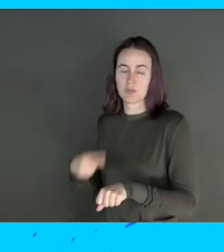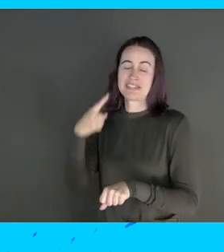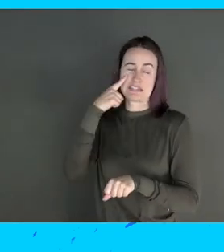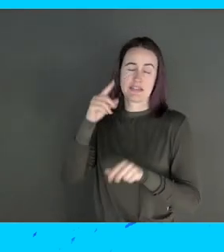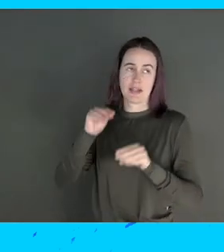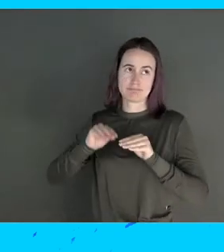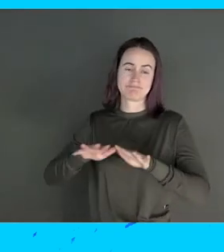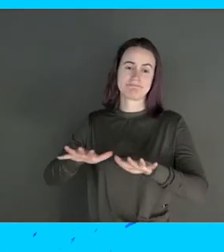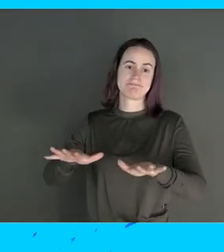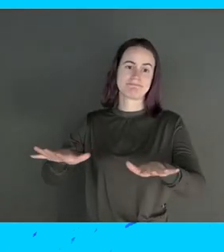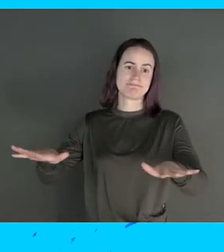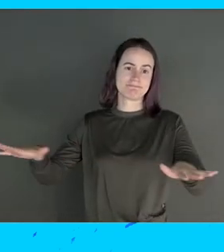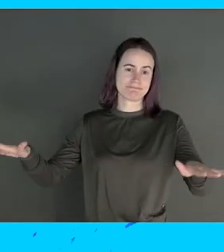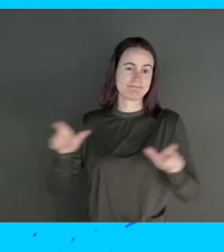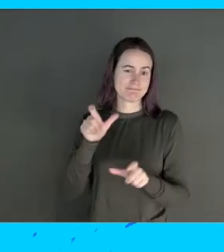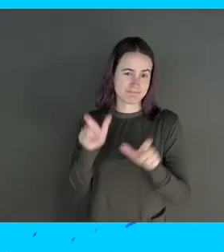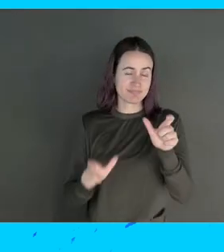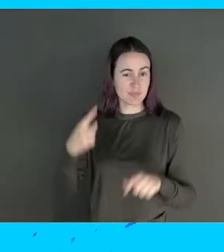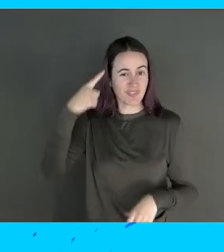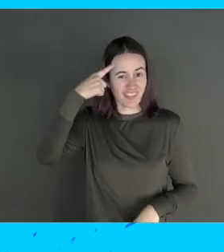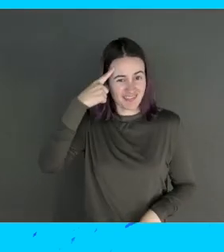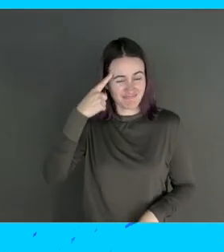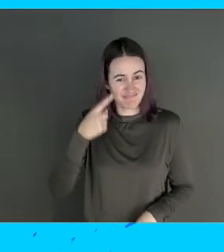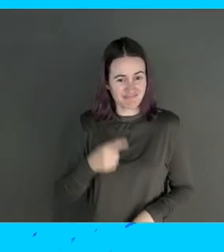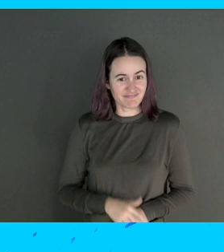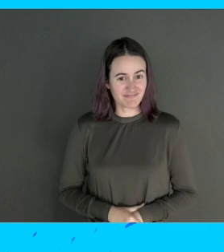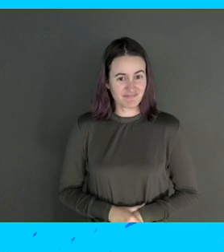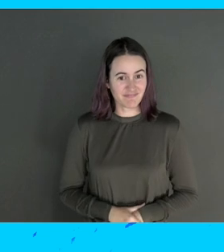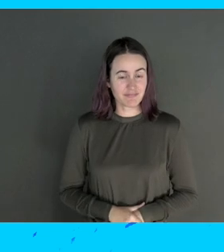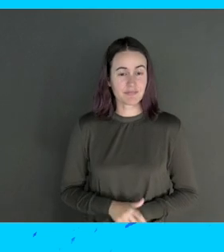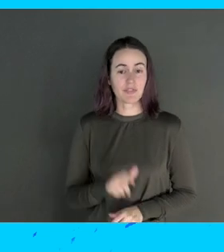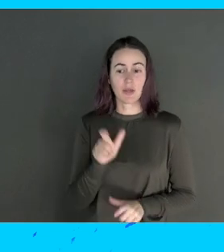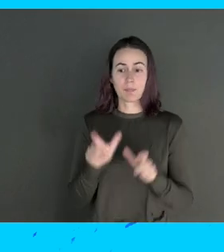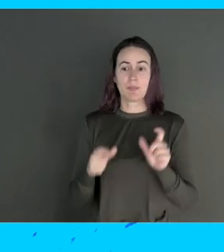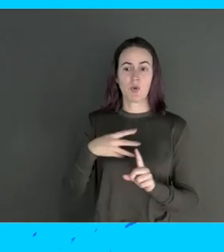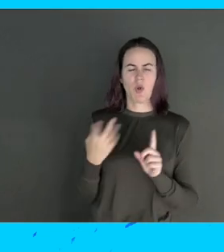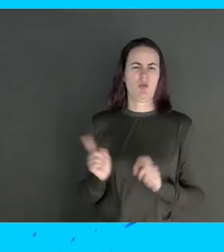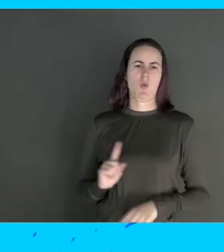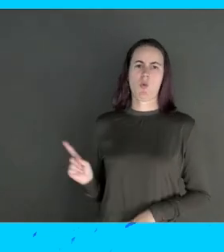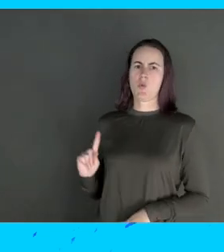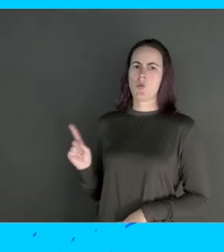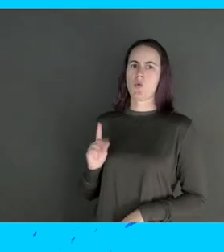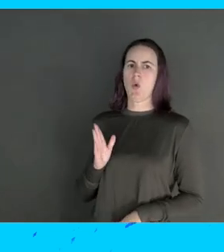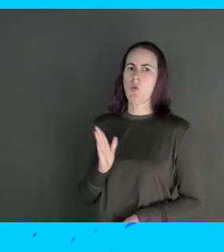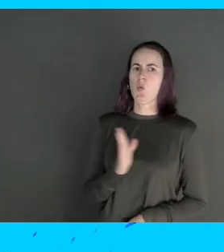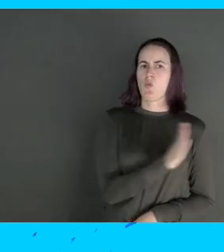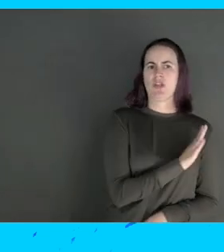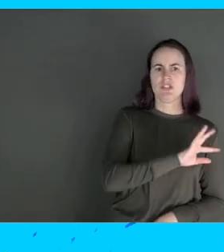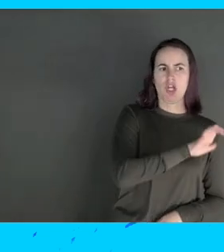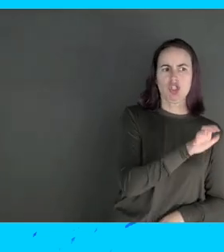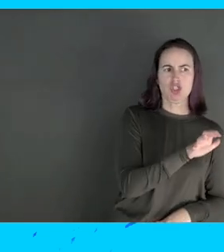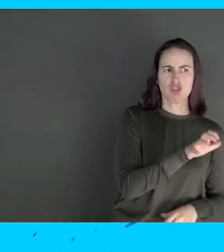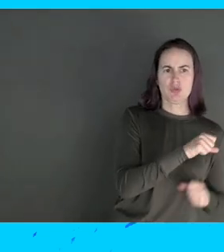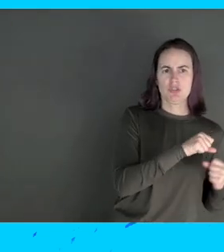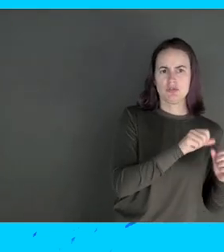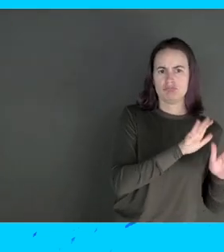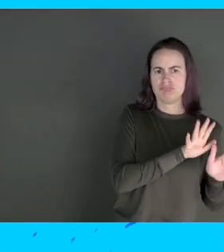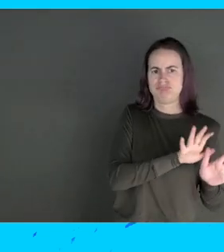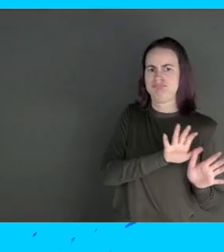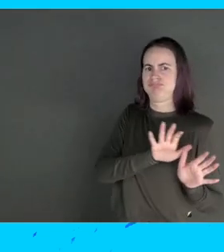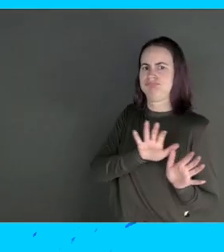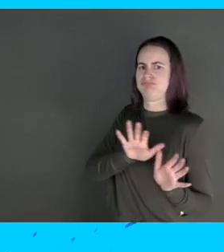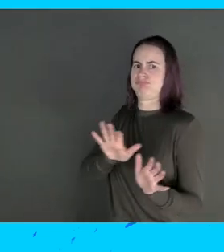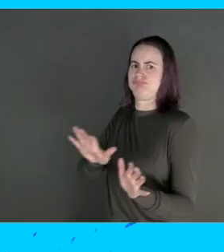that actually LGBTQIA people in the country don't exist, but it's the West that is trying to push this